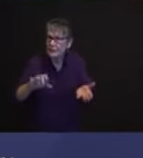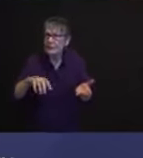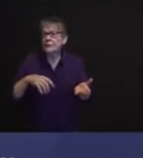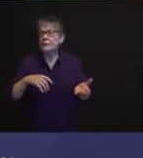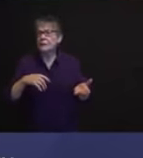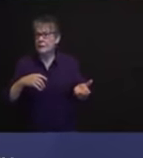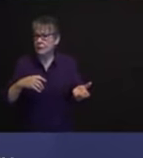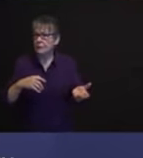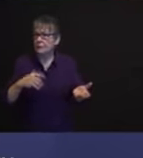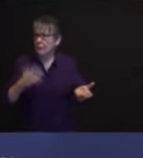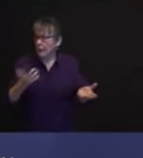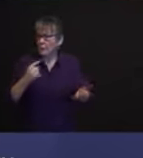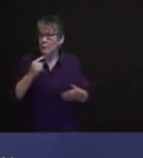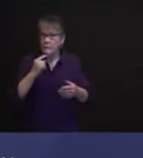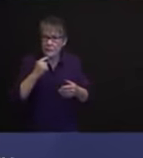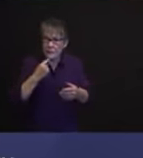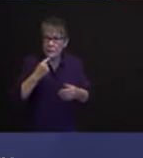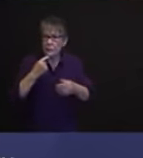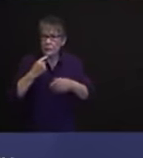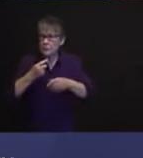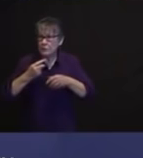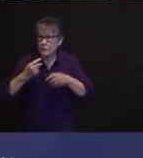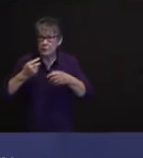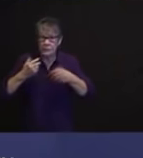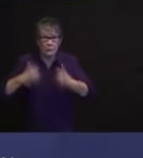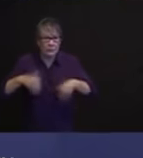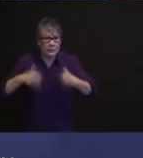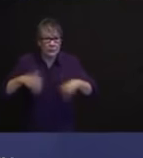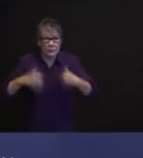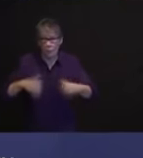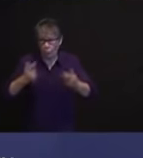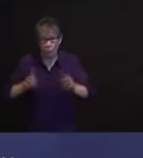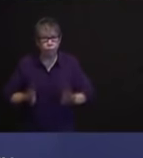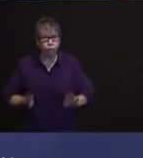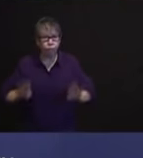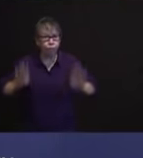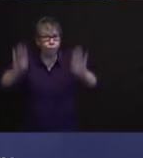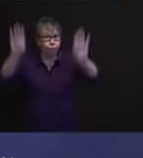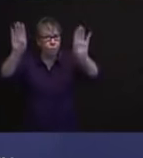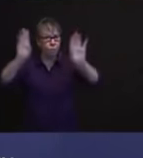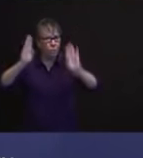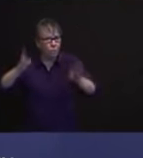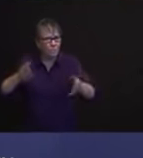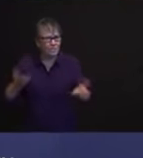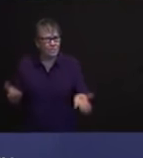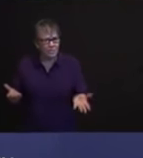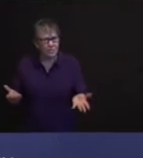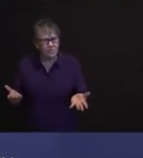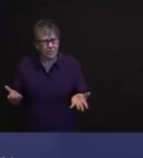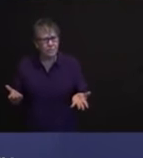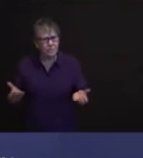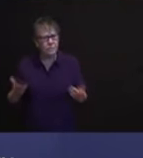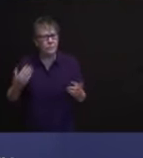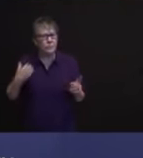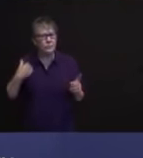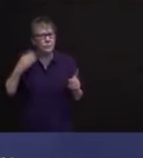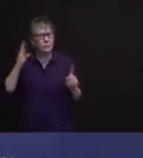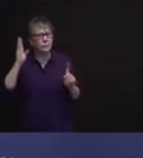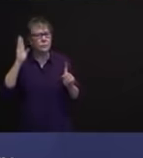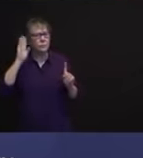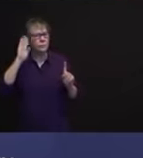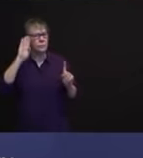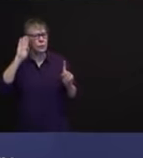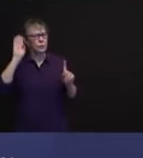get back to you as far as that goes, but certainly we are aware and concerned that acute care hospitals are